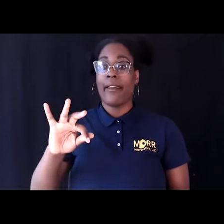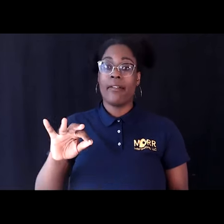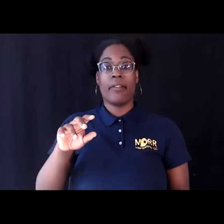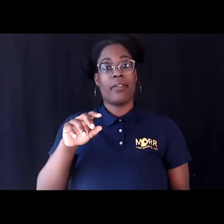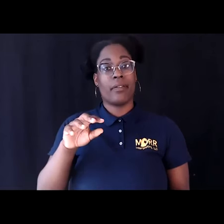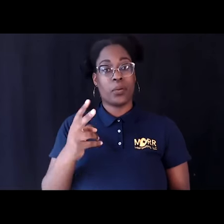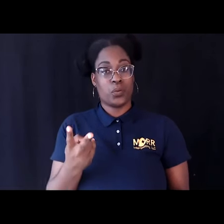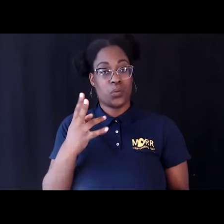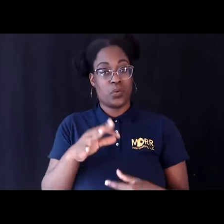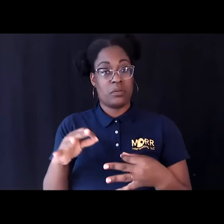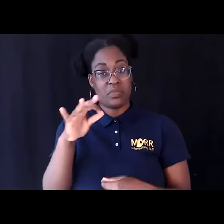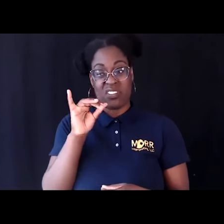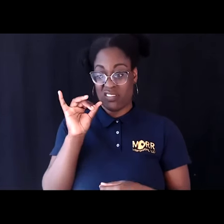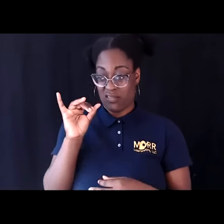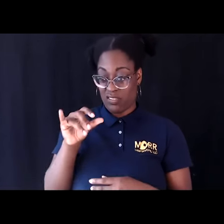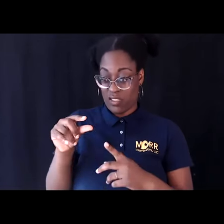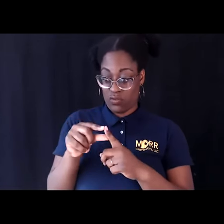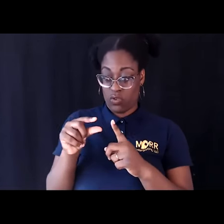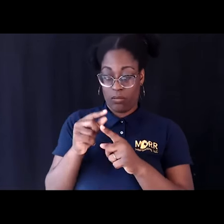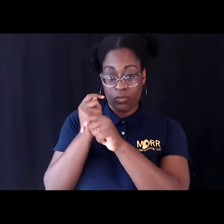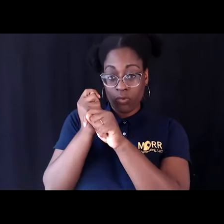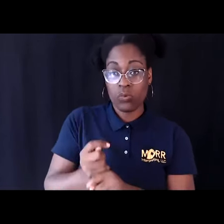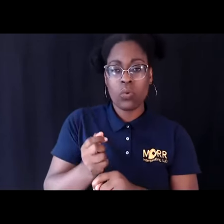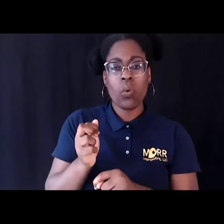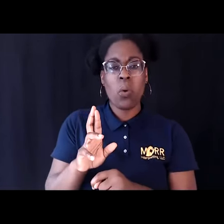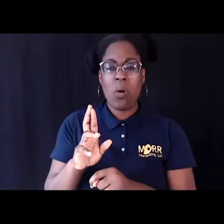term, whether it should be used, and in what context.